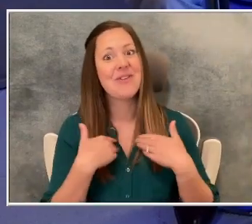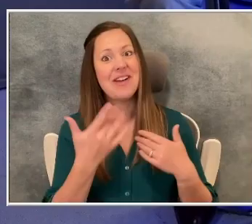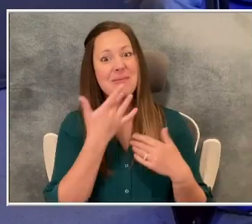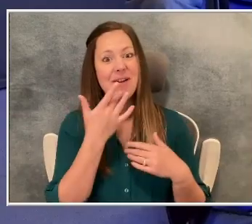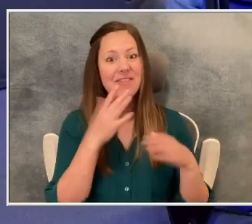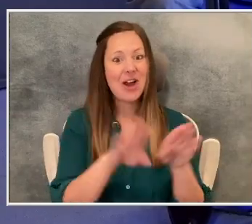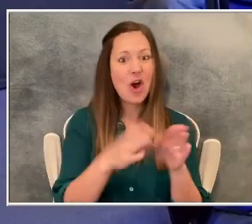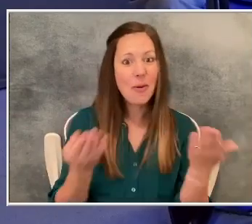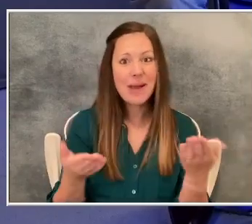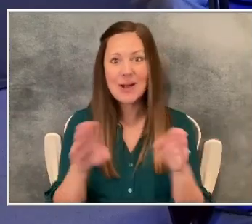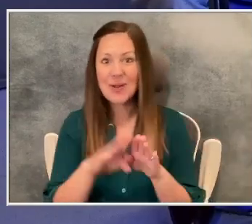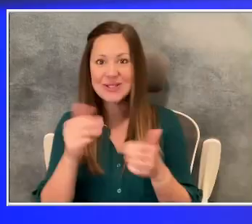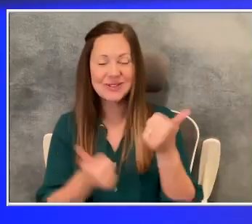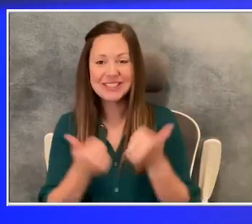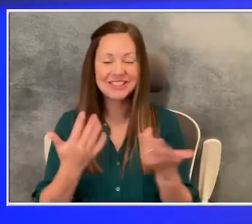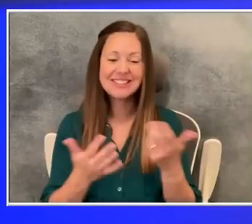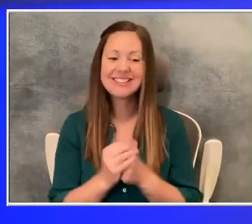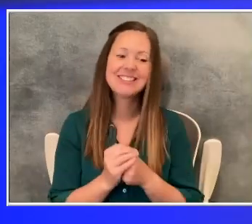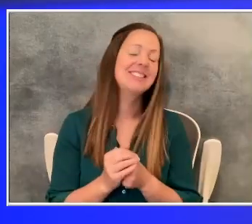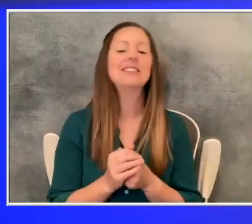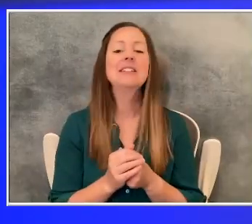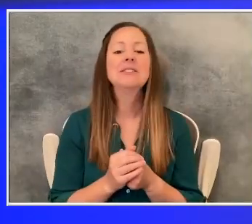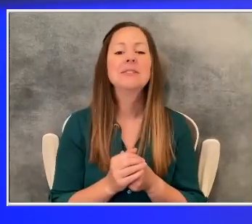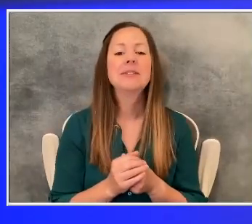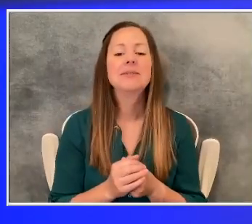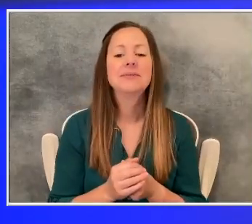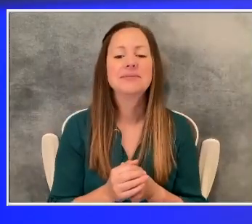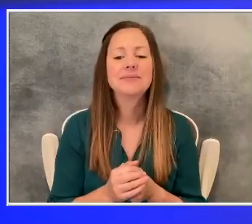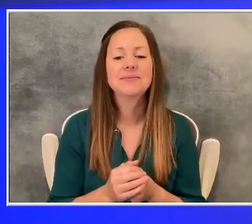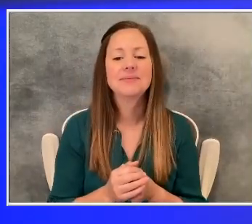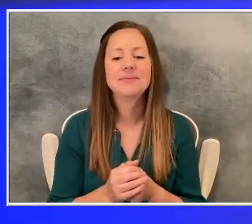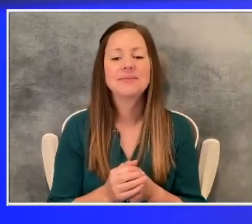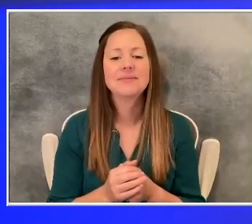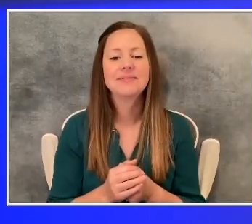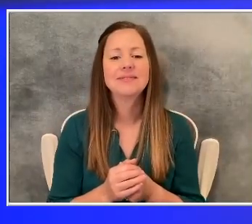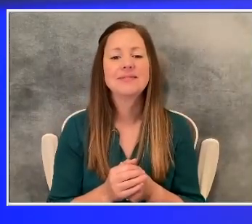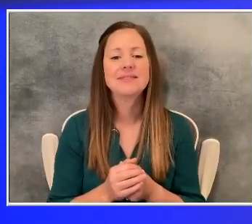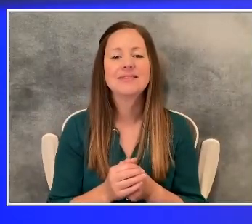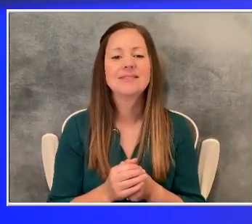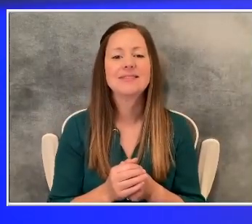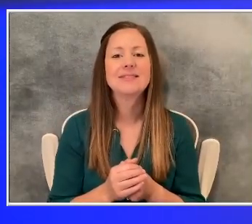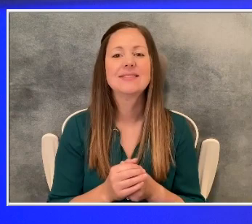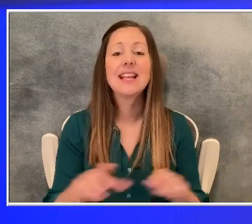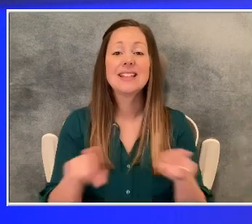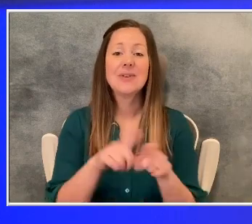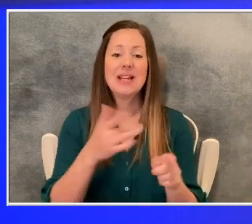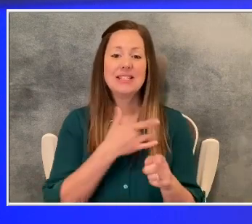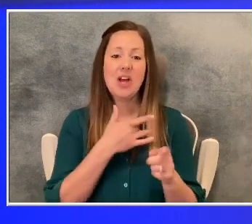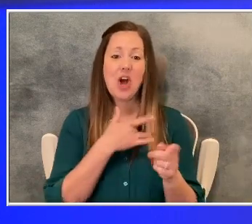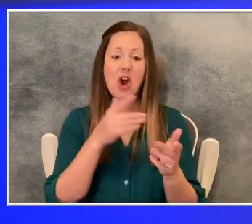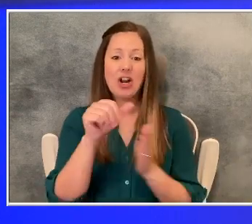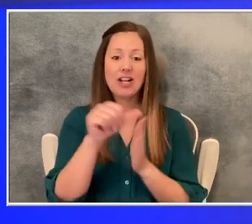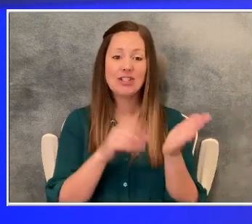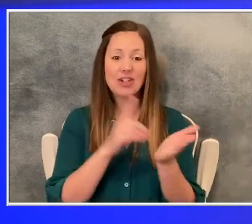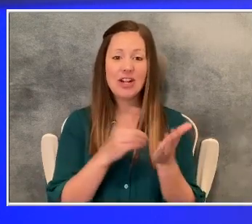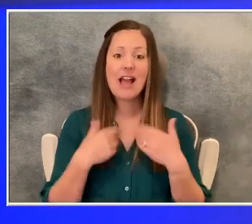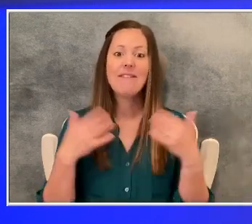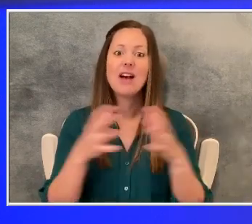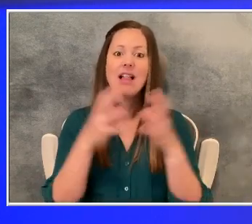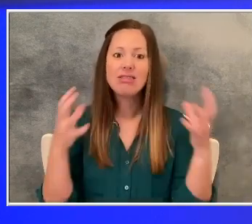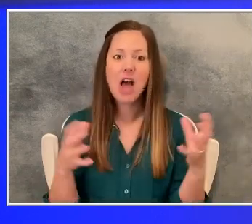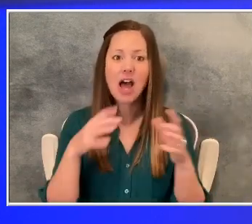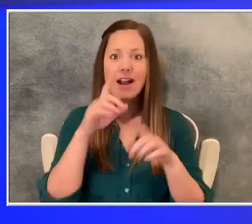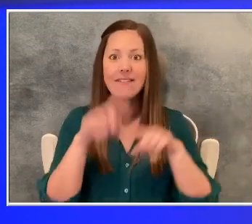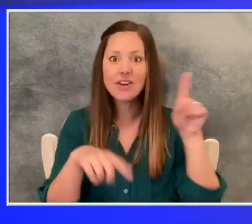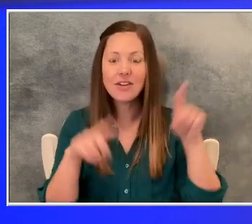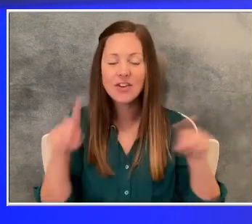approach? So one of the things I love about my job as a vascular surgeon is that I have lots of diversity in how